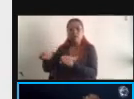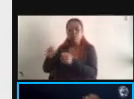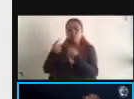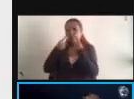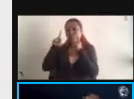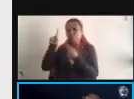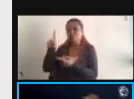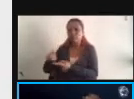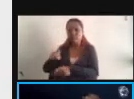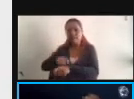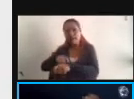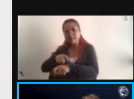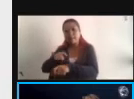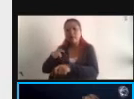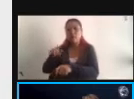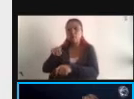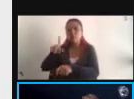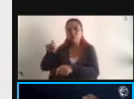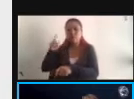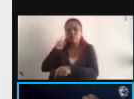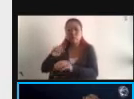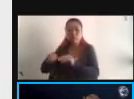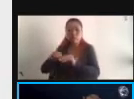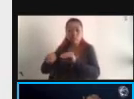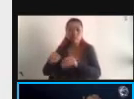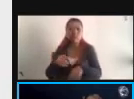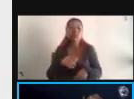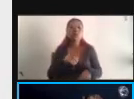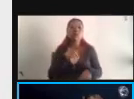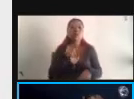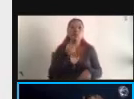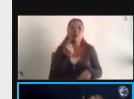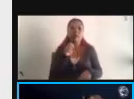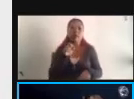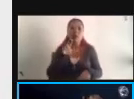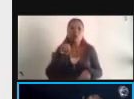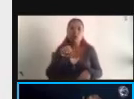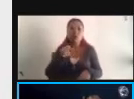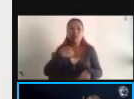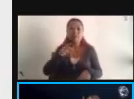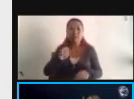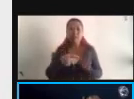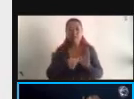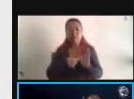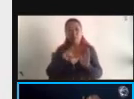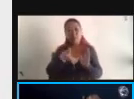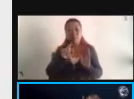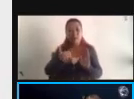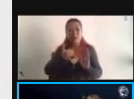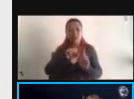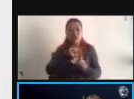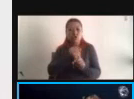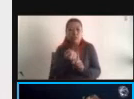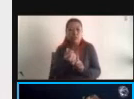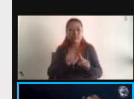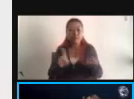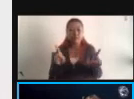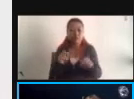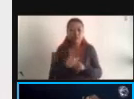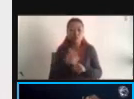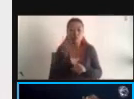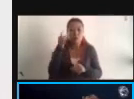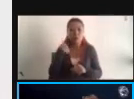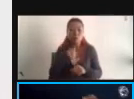tools. Let me give you an aerospace example. Now, this is slightly different because this is a situation where we